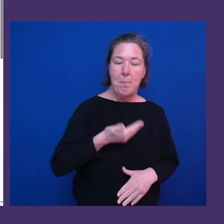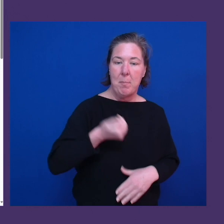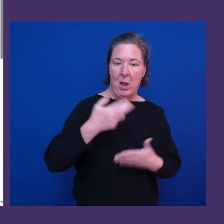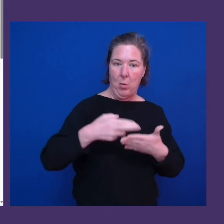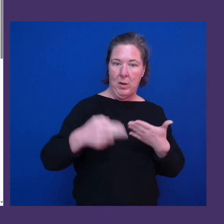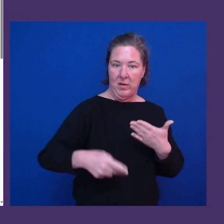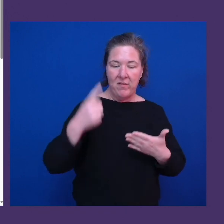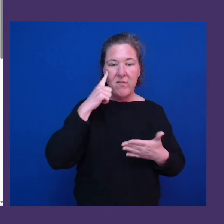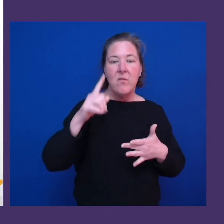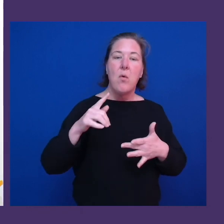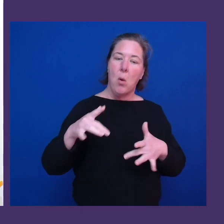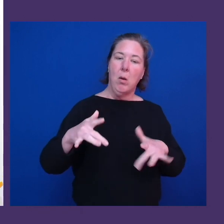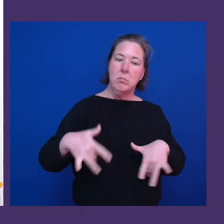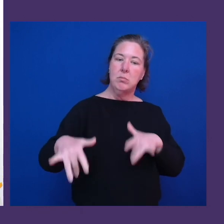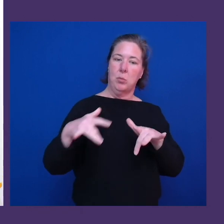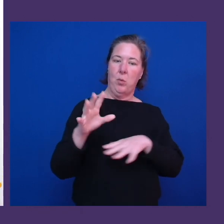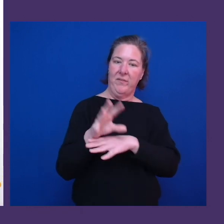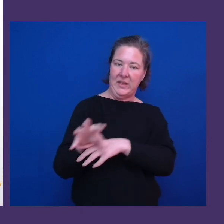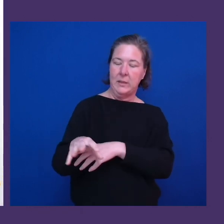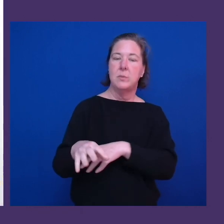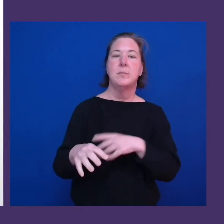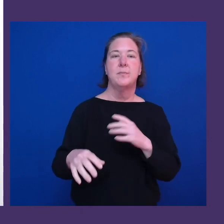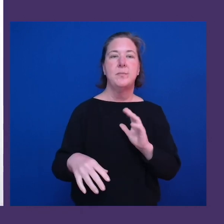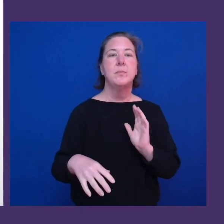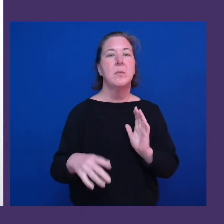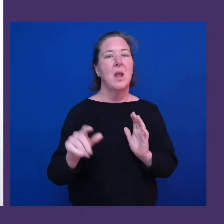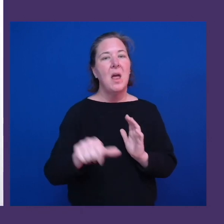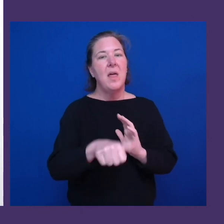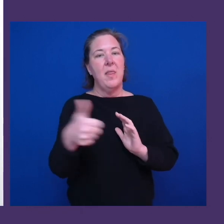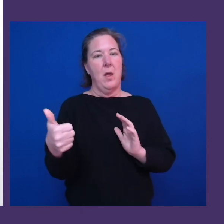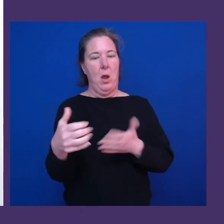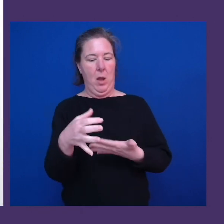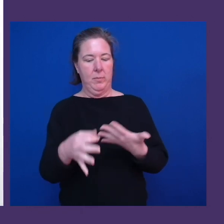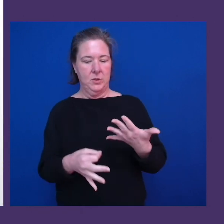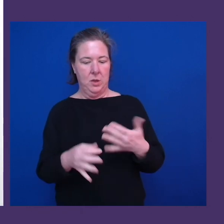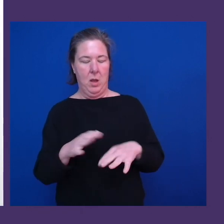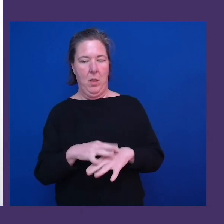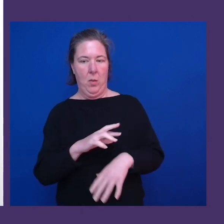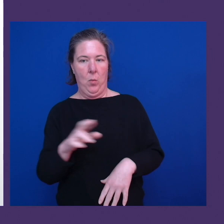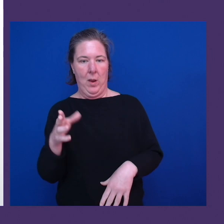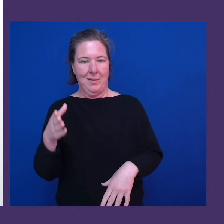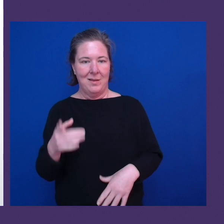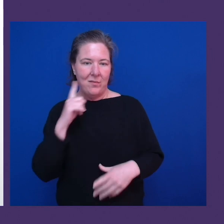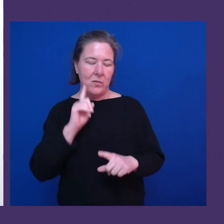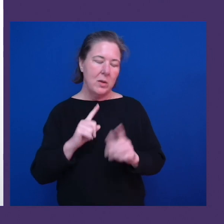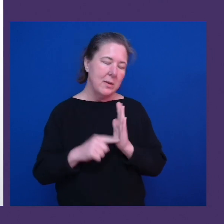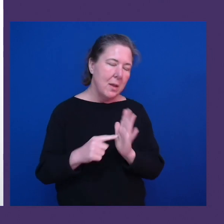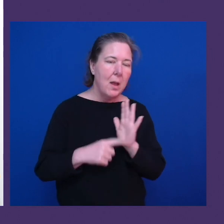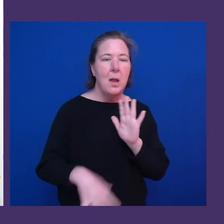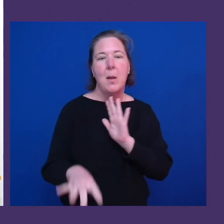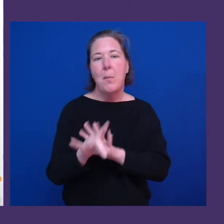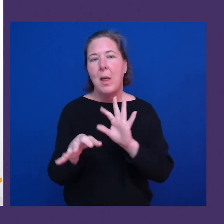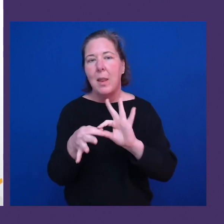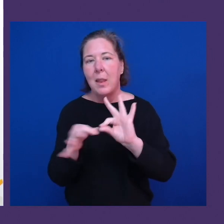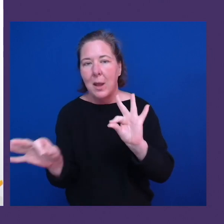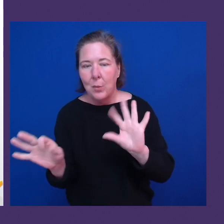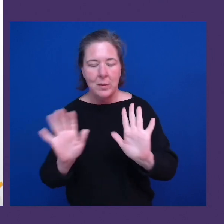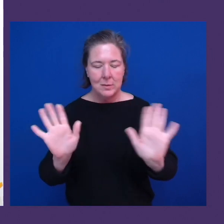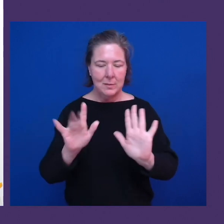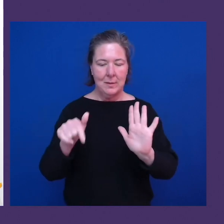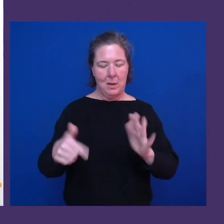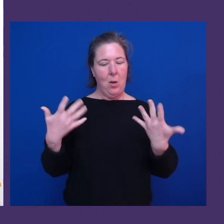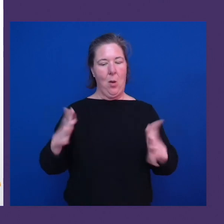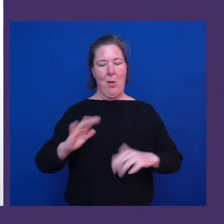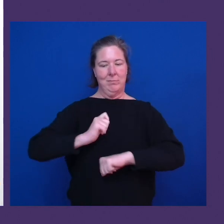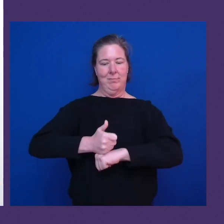recorded videos. There are also a number of other options along the right-hand side. For example, I can choose a language, but here it has defaulted